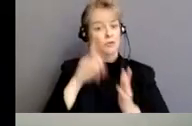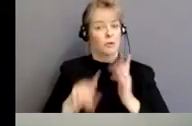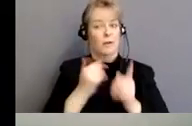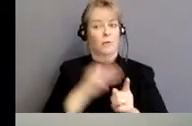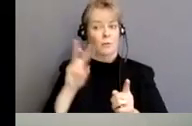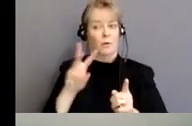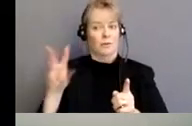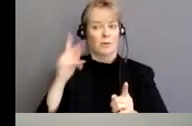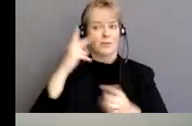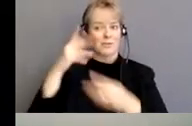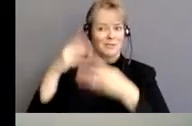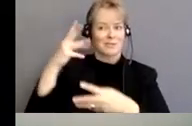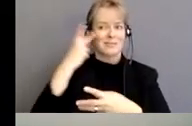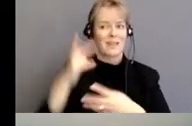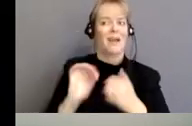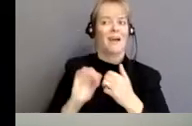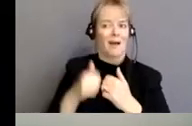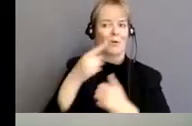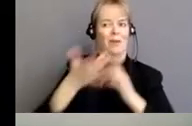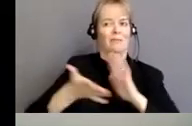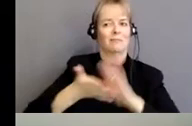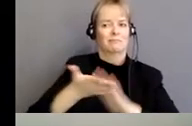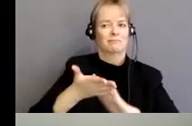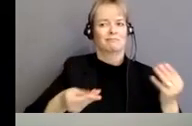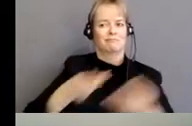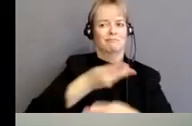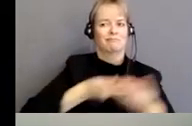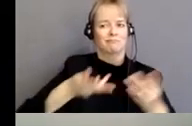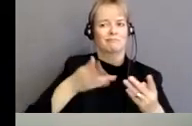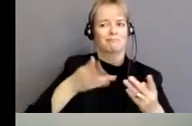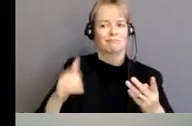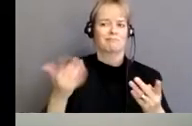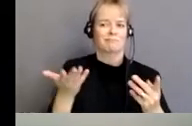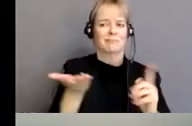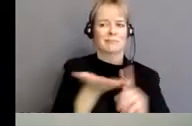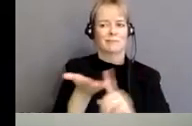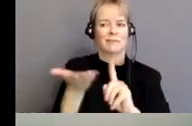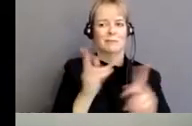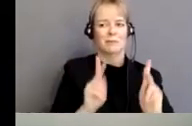interesting if you wish to read it. Next slide, please.